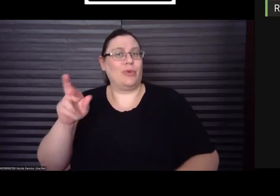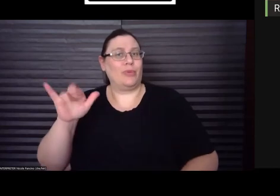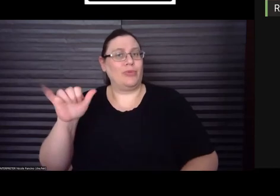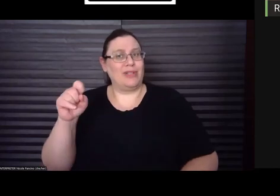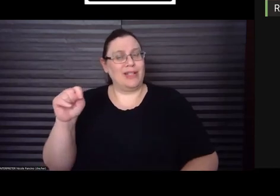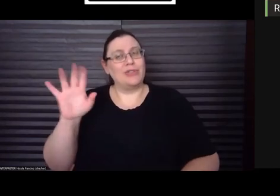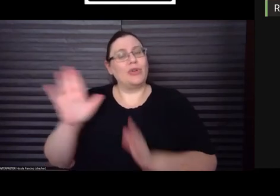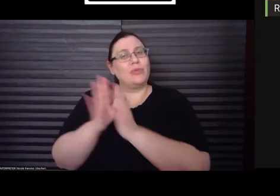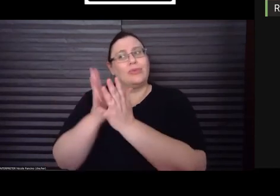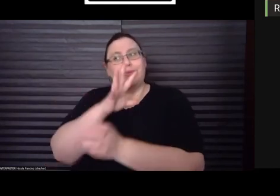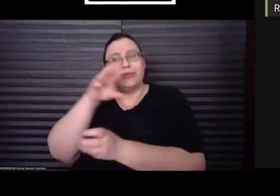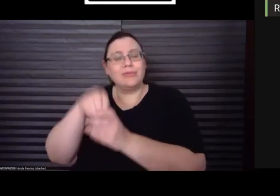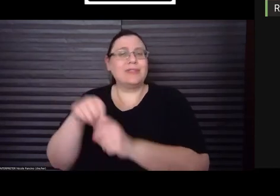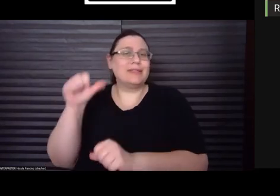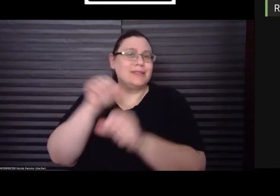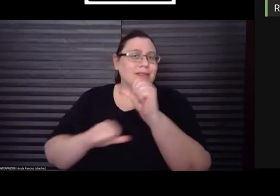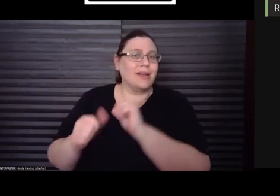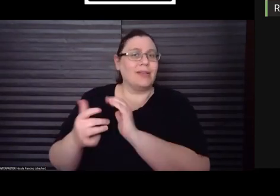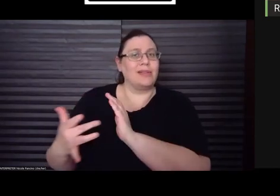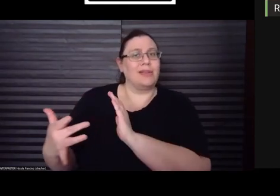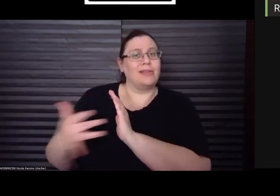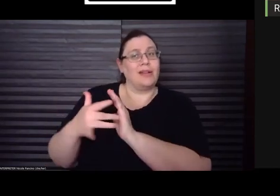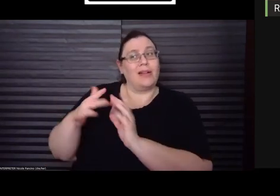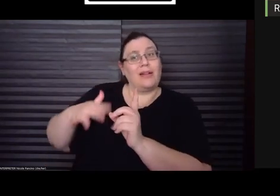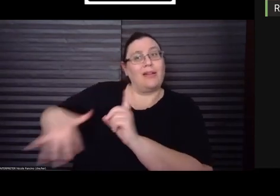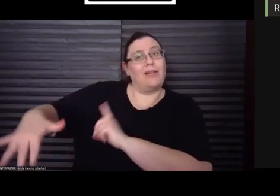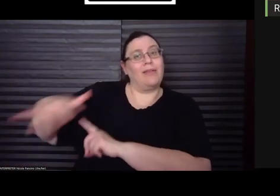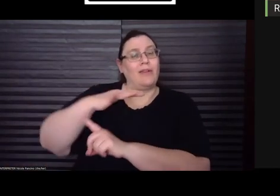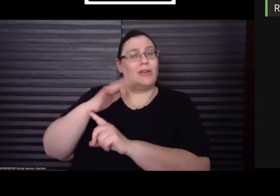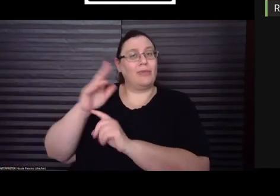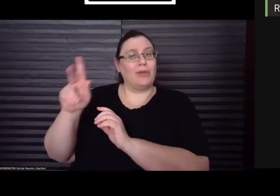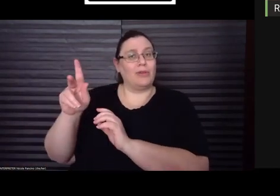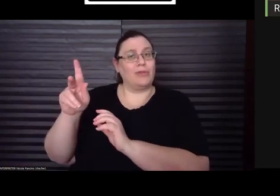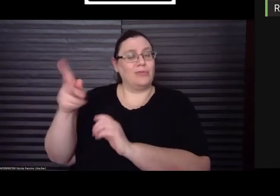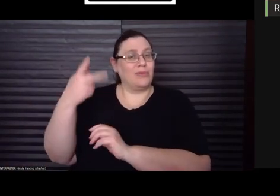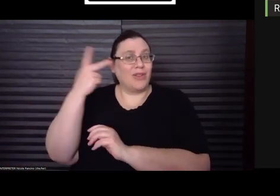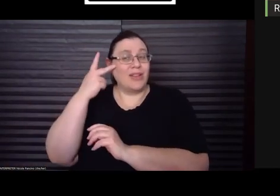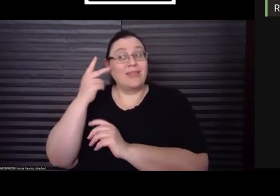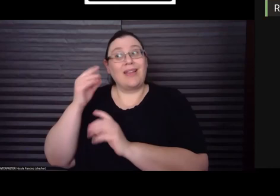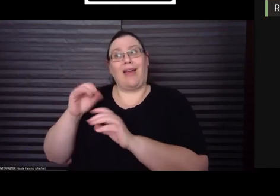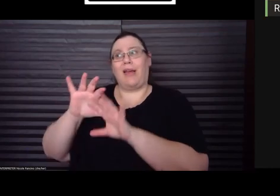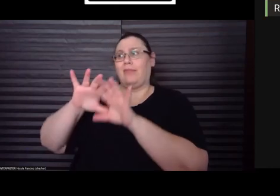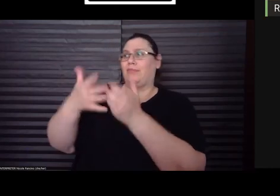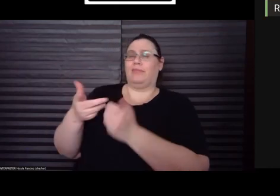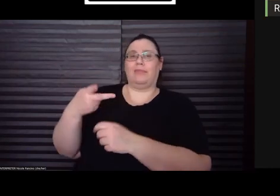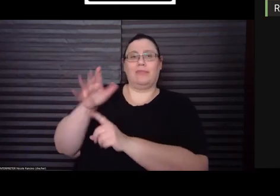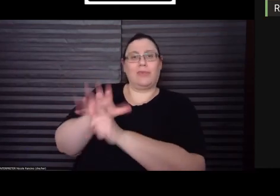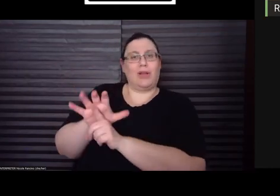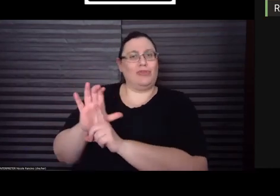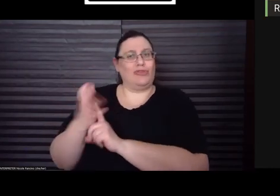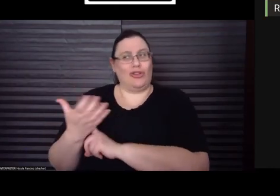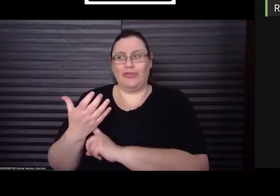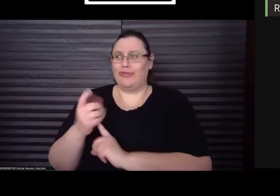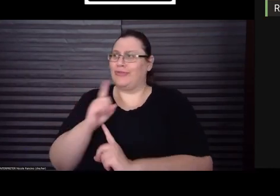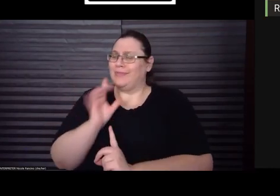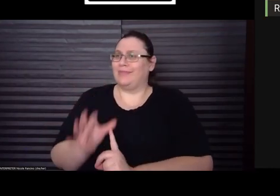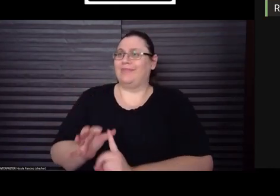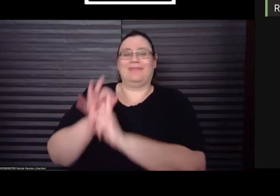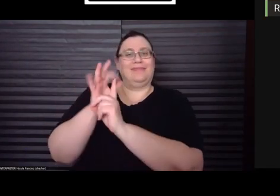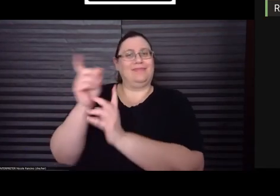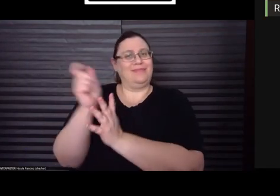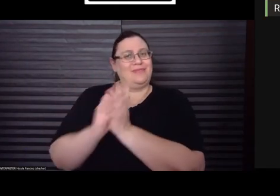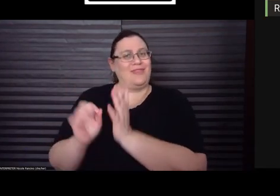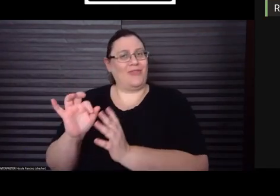issues of science, technology, religion, environmental politics, and global pop culture into unique hybrid narrative